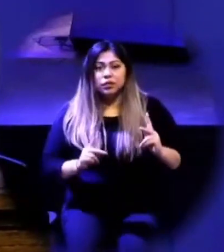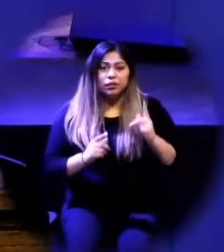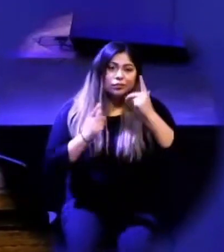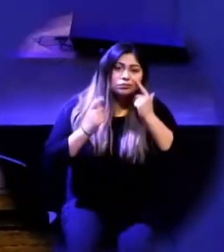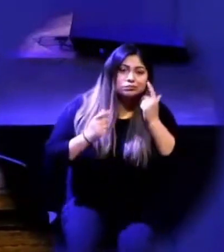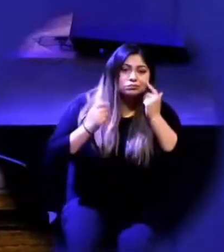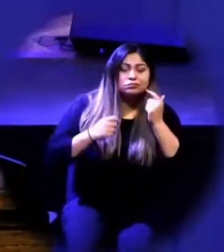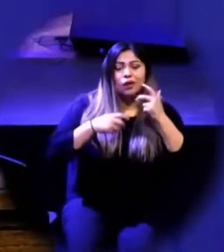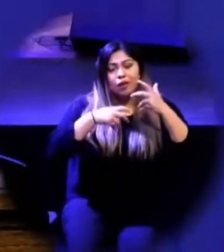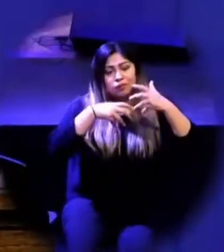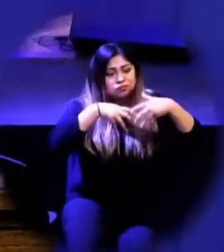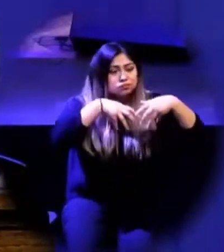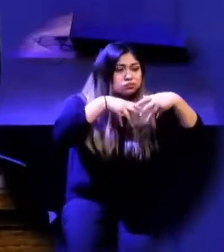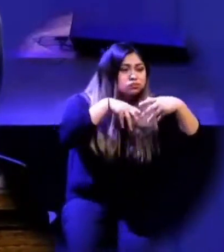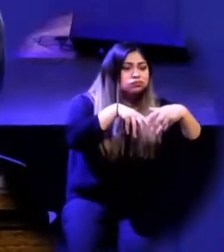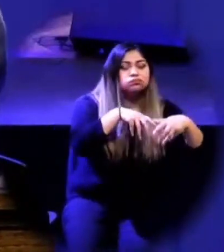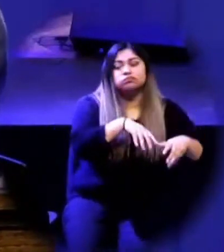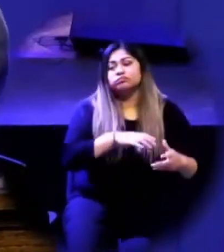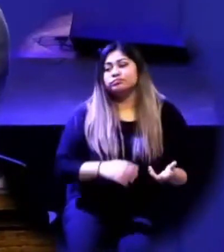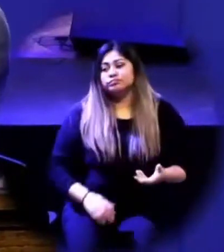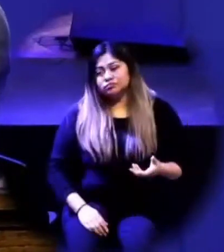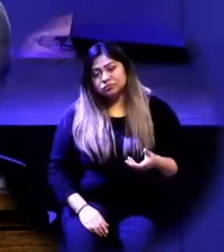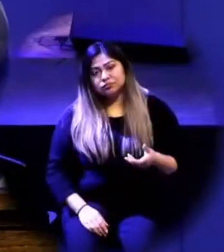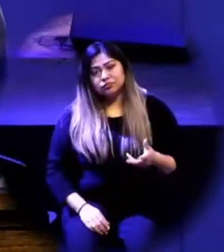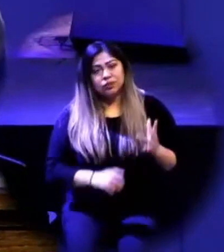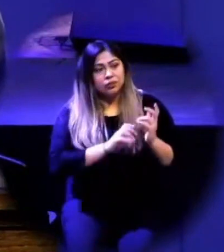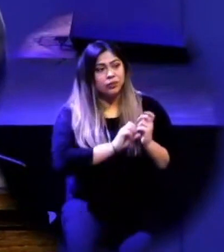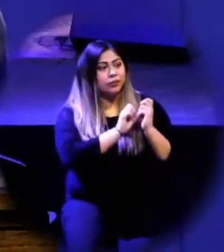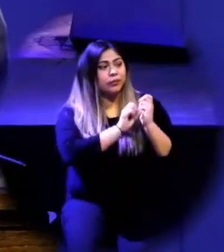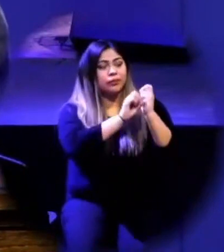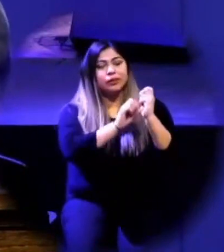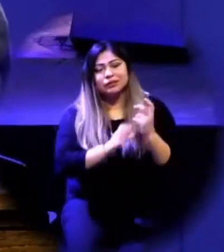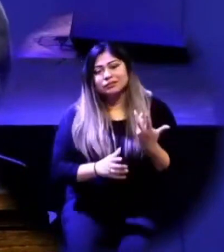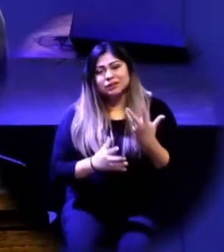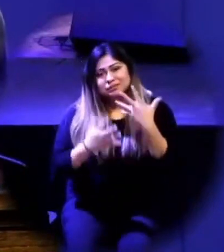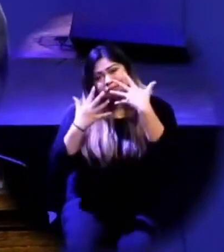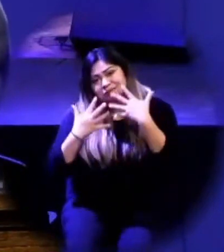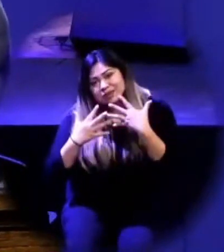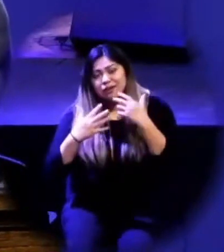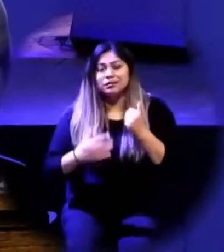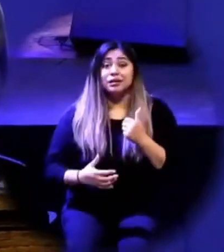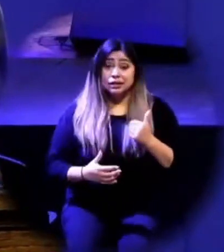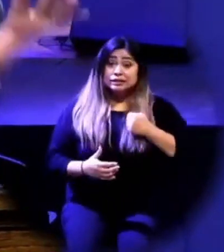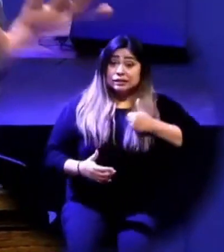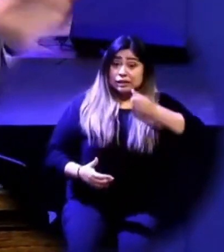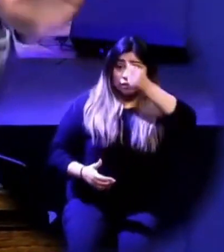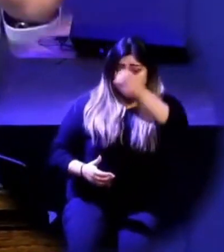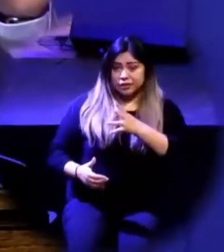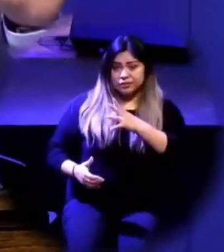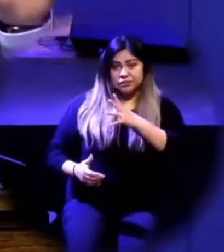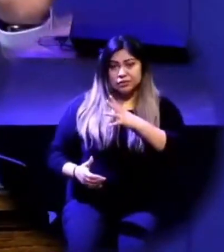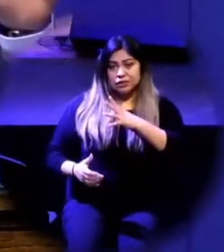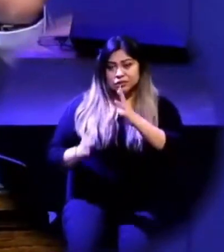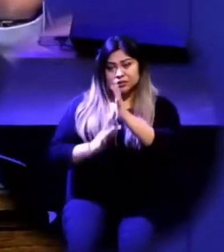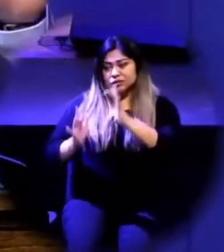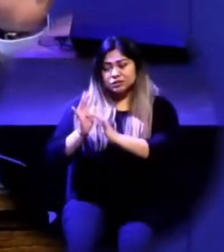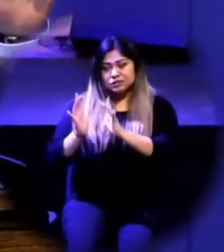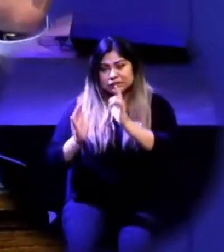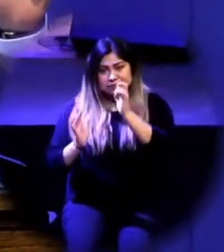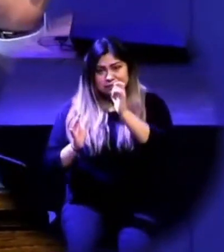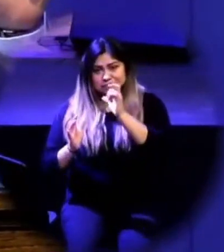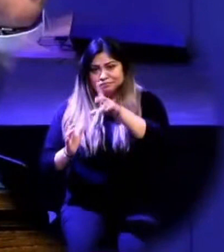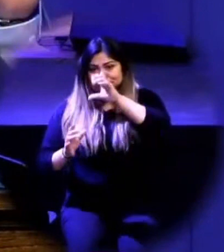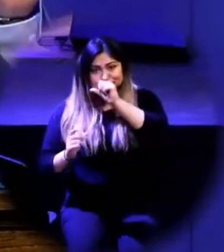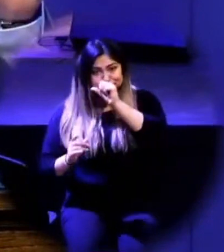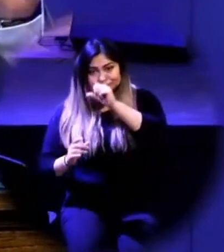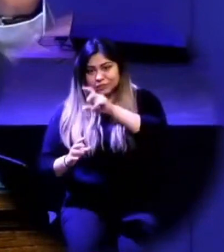text points out how sad this particular occasion is. This is a young man. We aren't really told how old, but Jesus will call him a